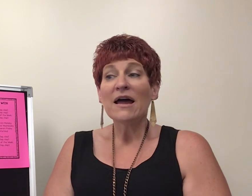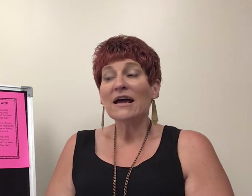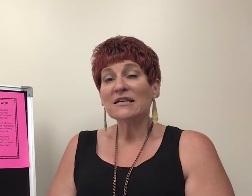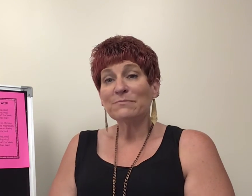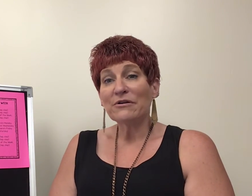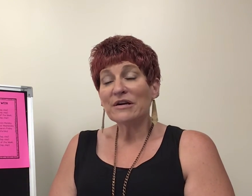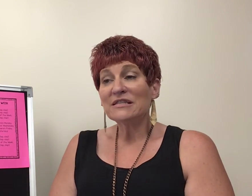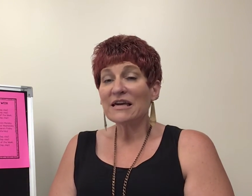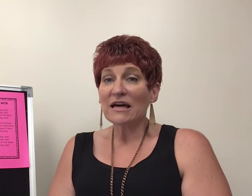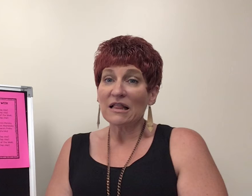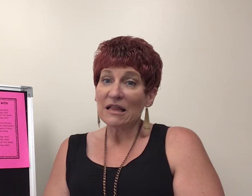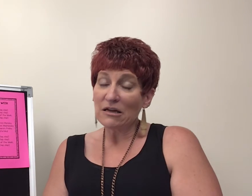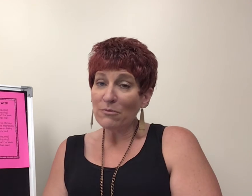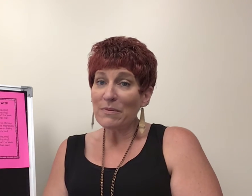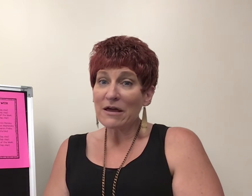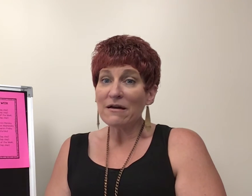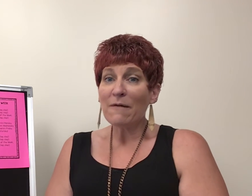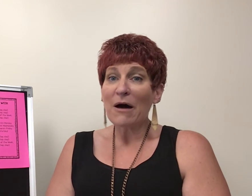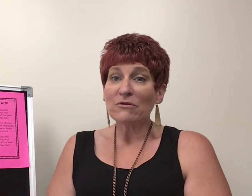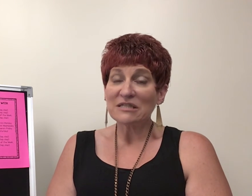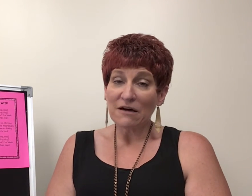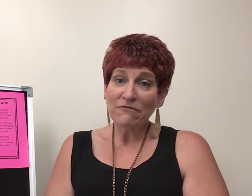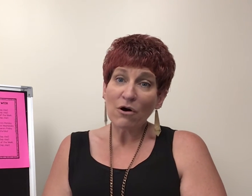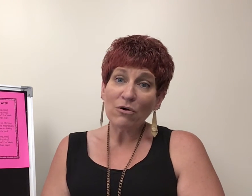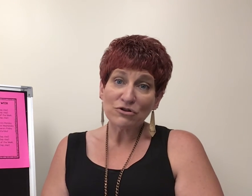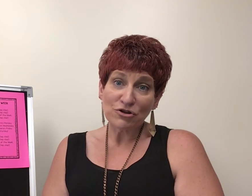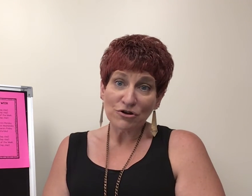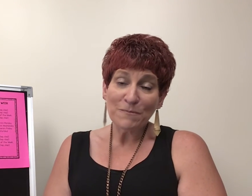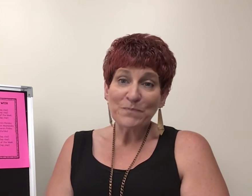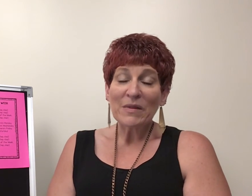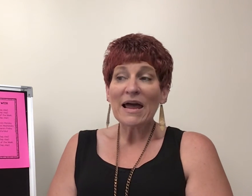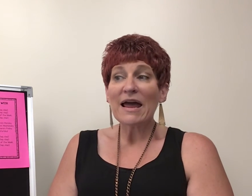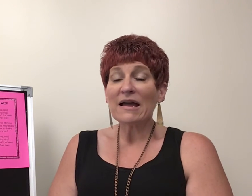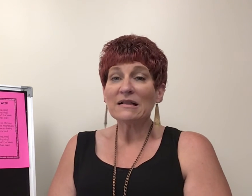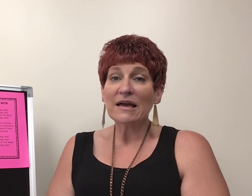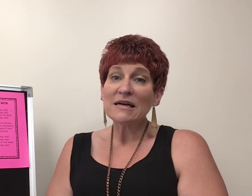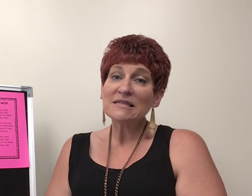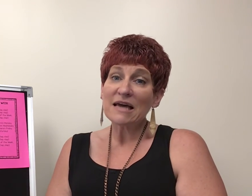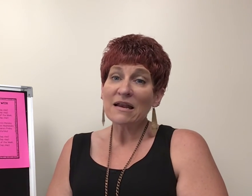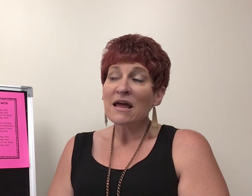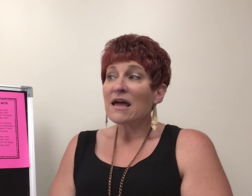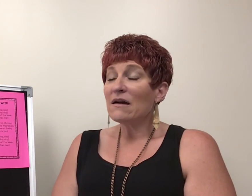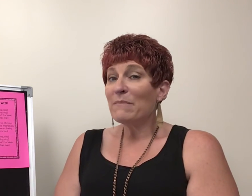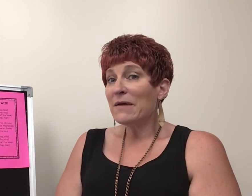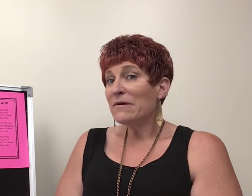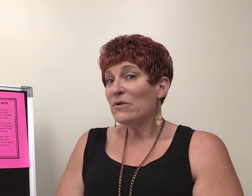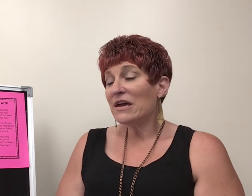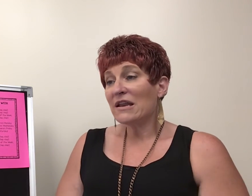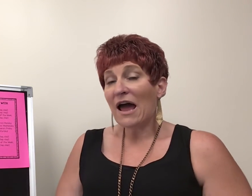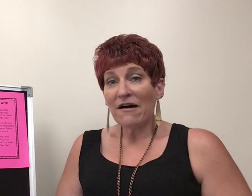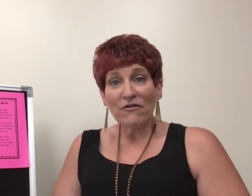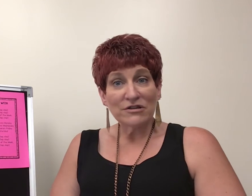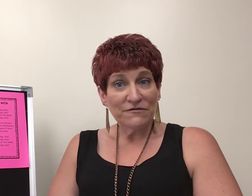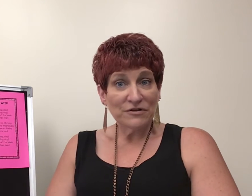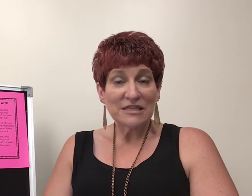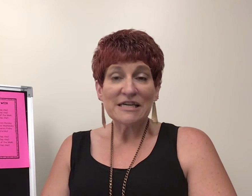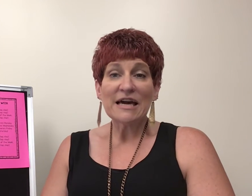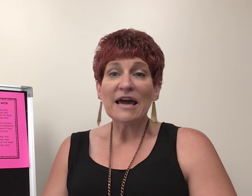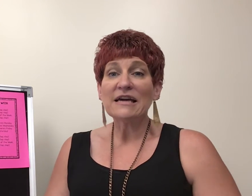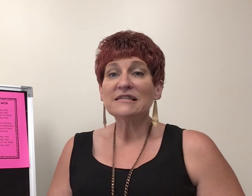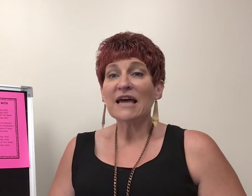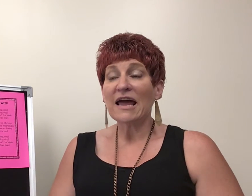time experiencing a little bit about deaf culture. And like I said, maybe we can have our